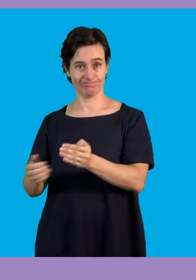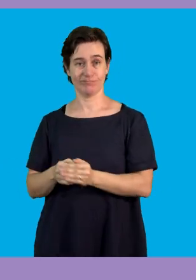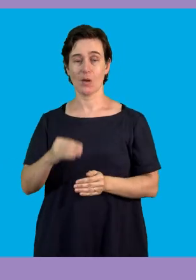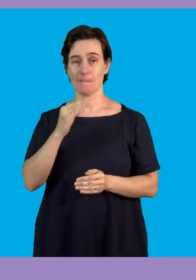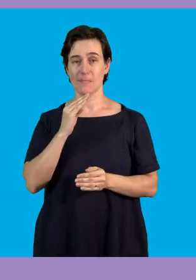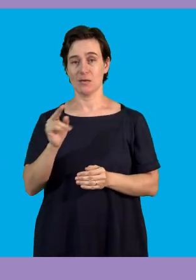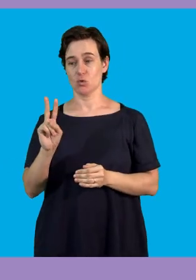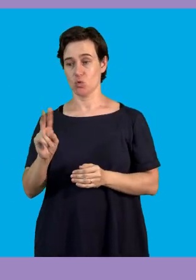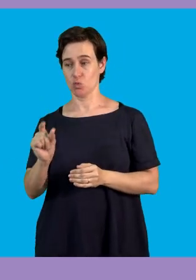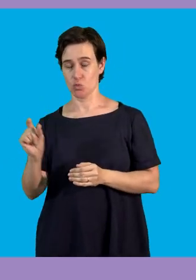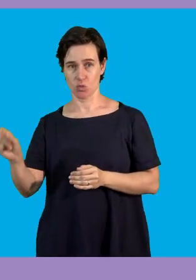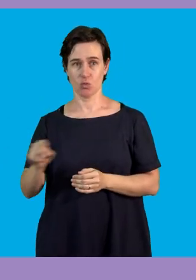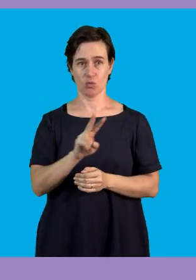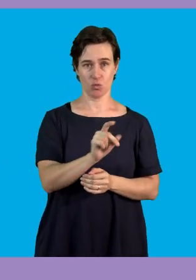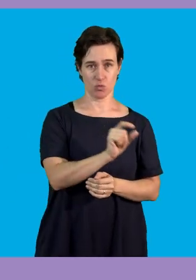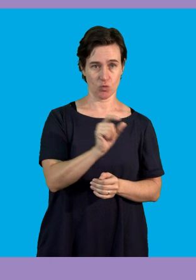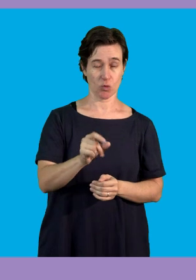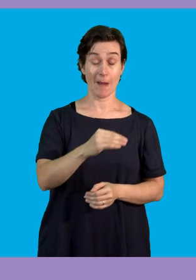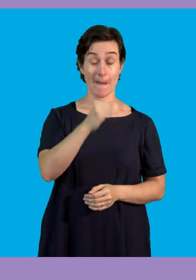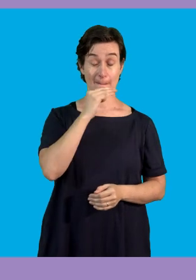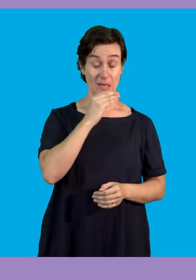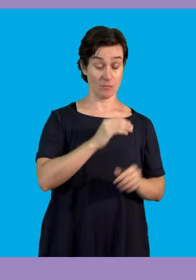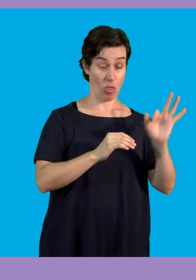2 terms each. So every